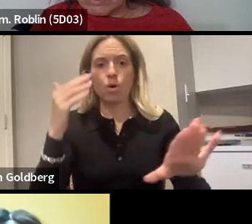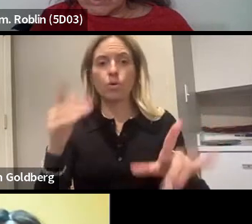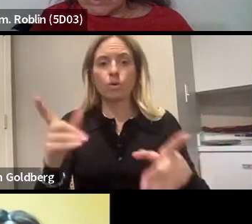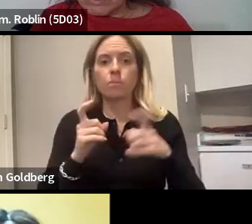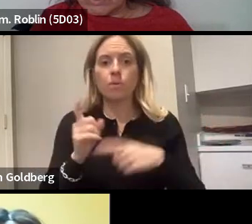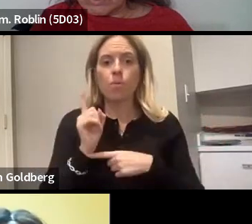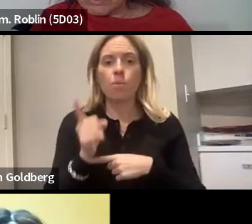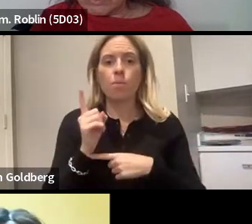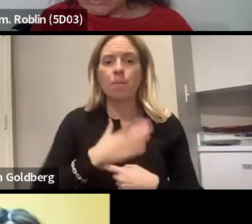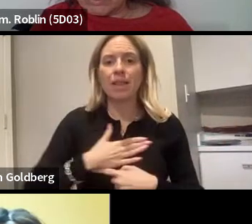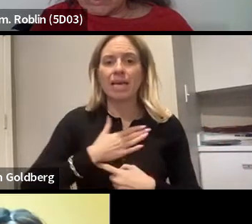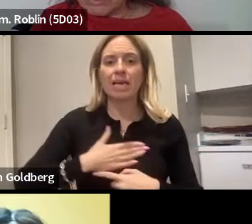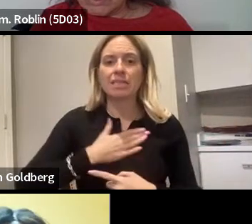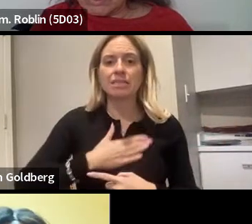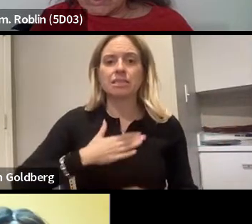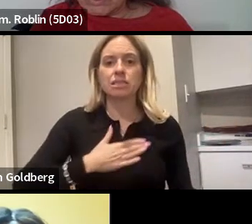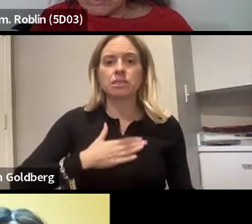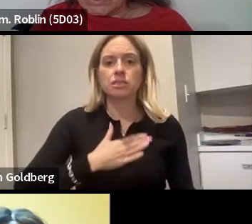moment, please.